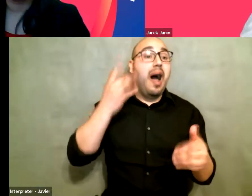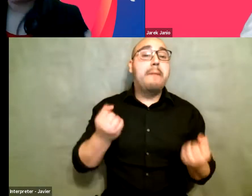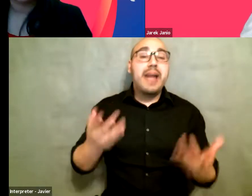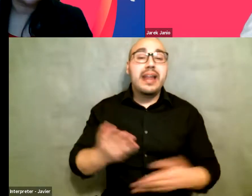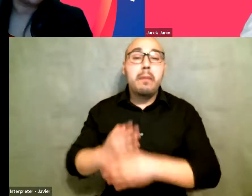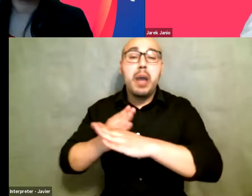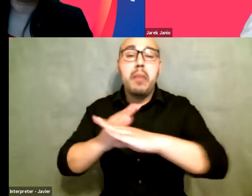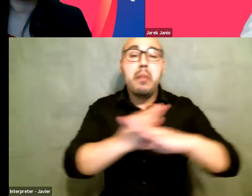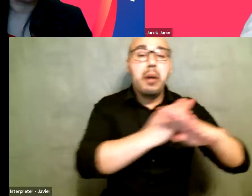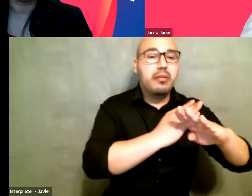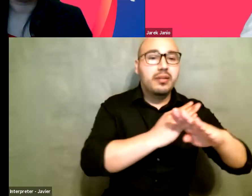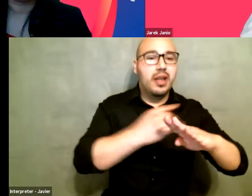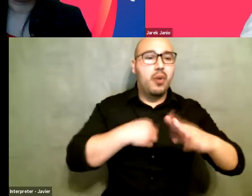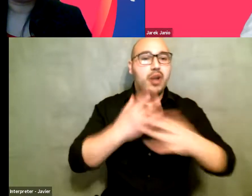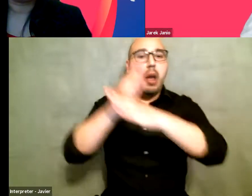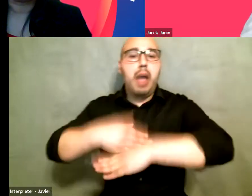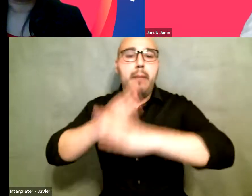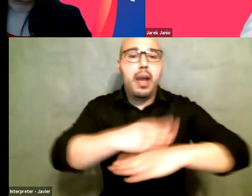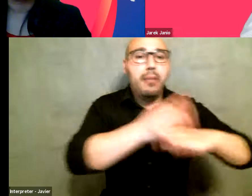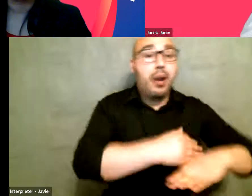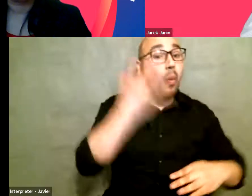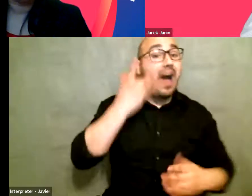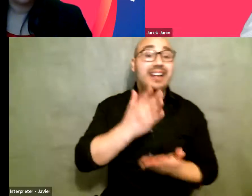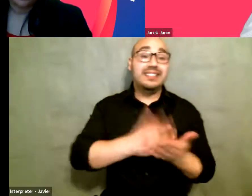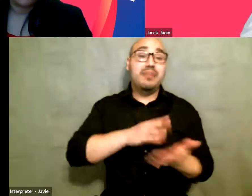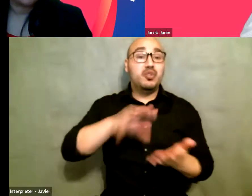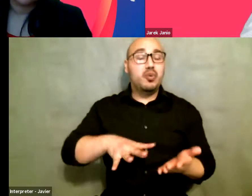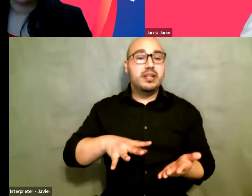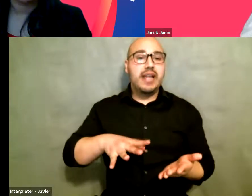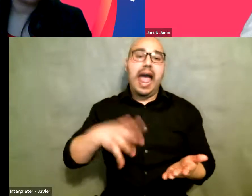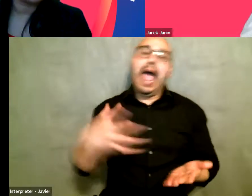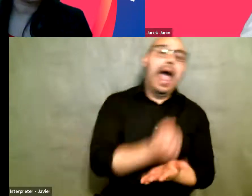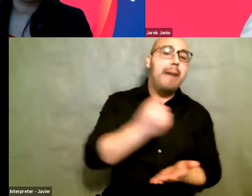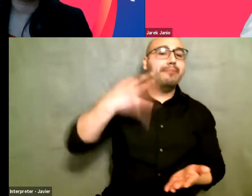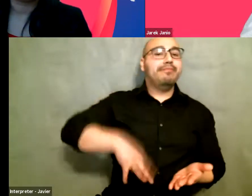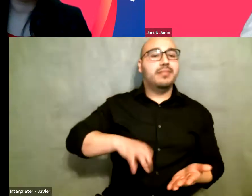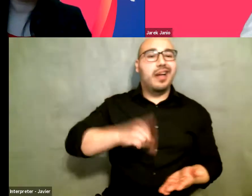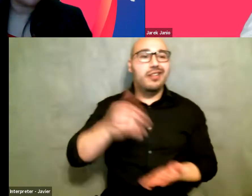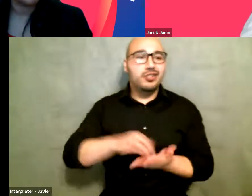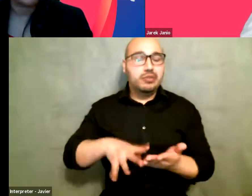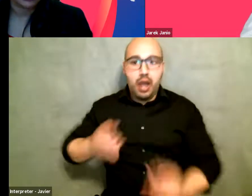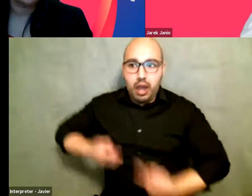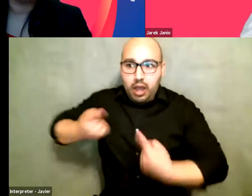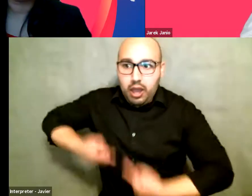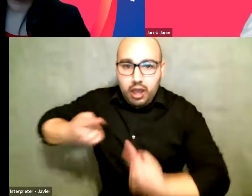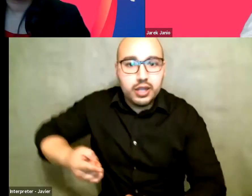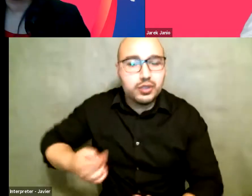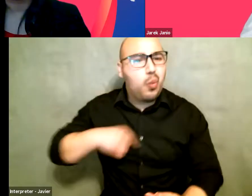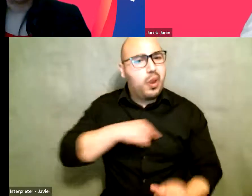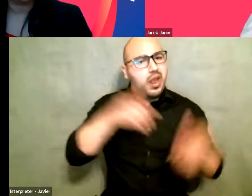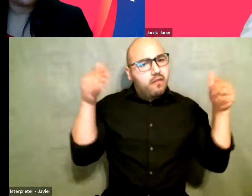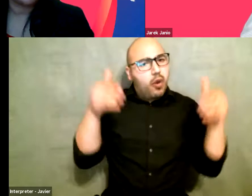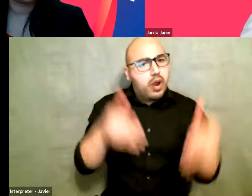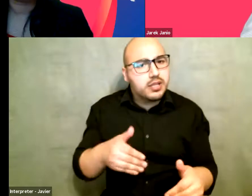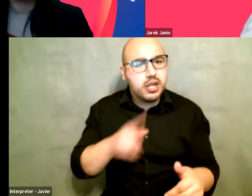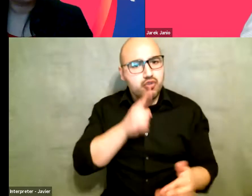that advantage some students over other students, right? So we are very much focused on true cost of college, right?